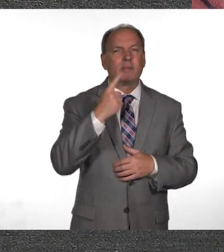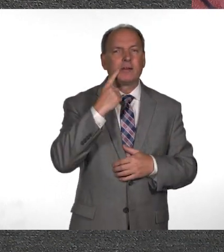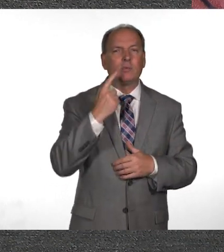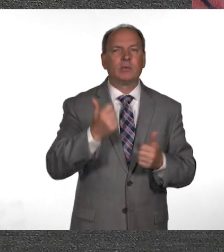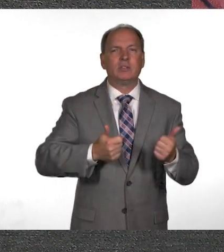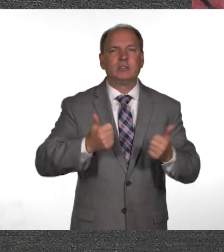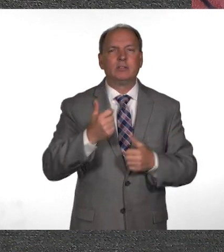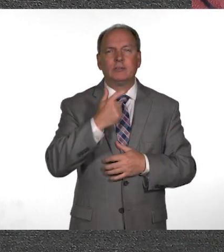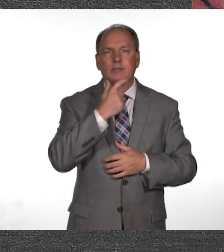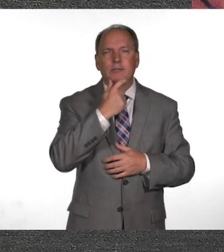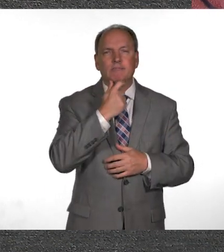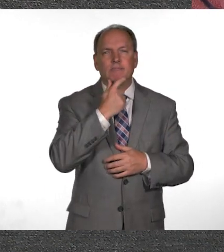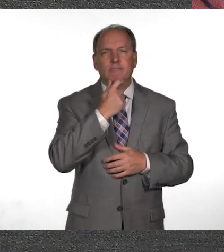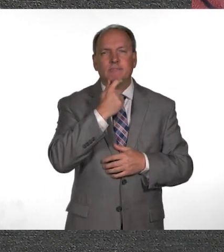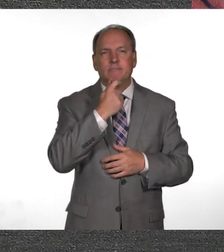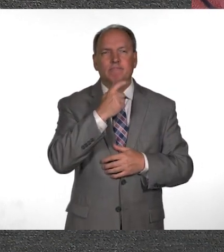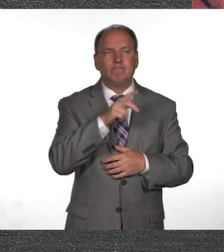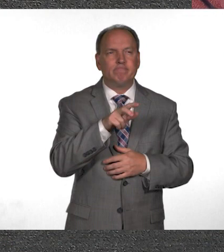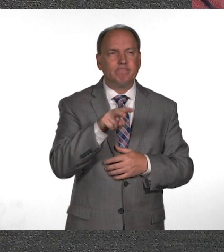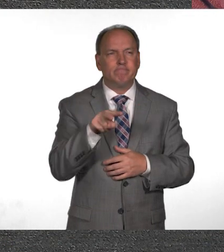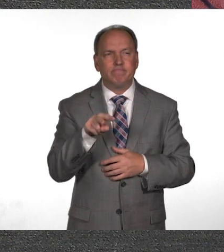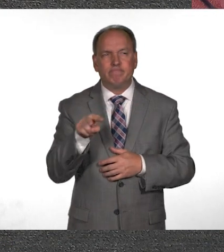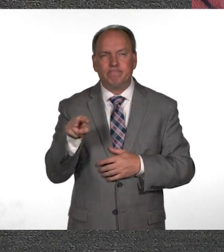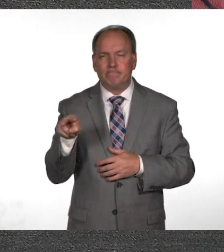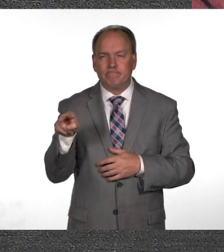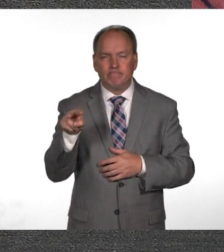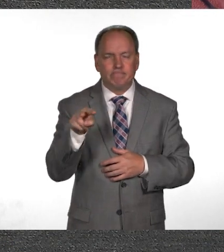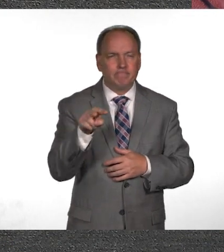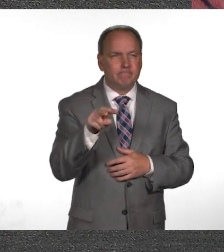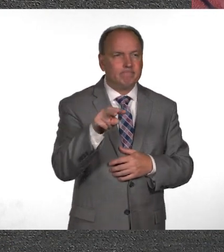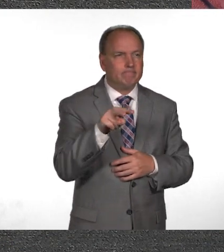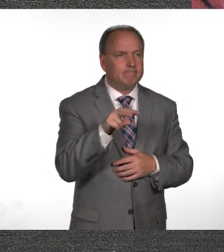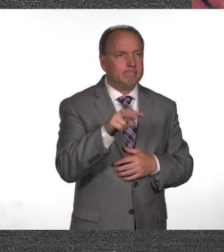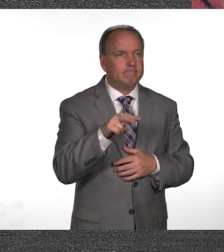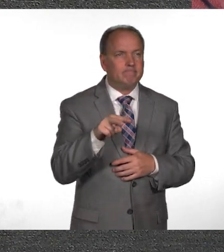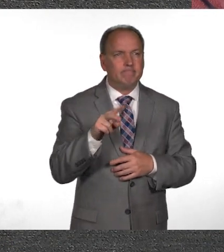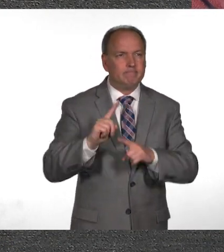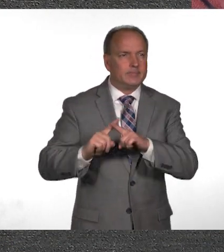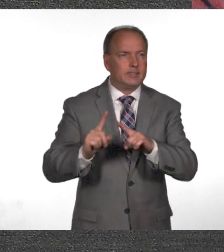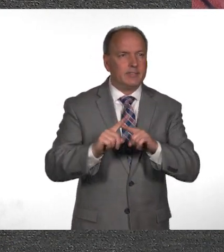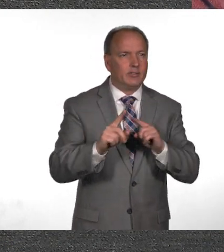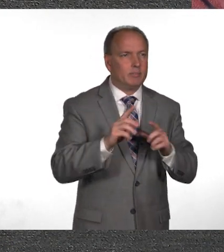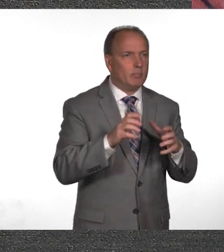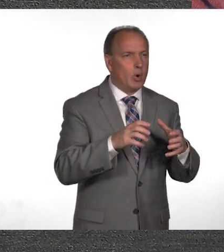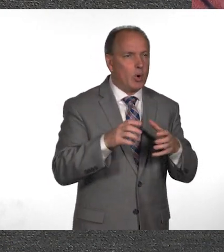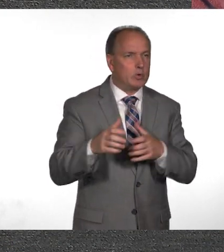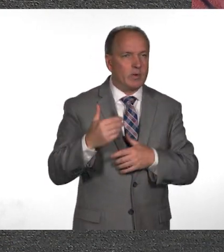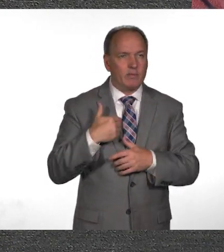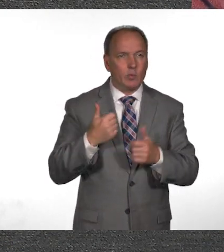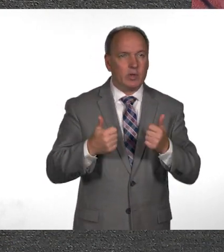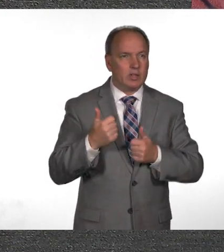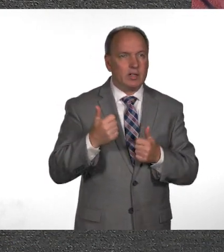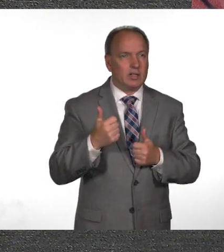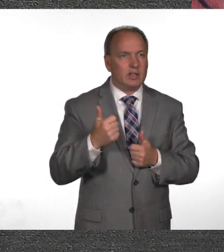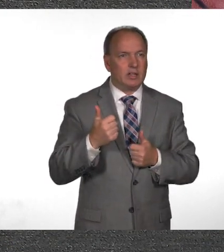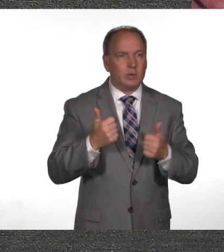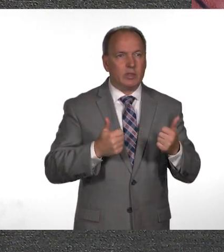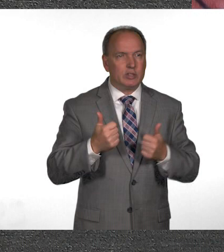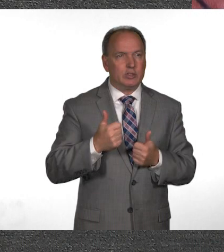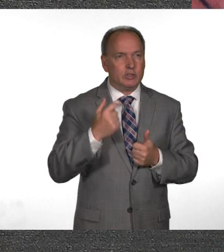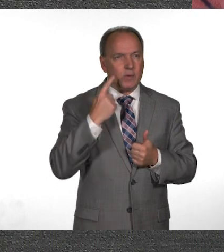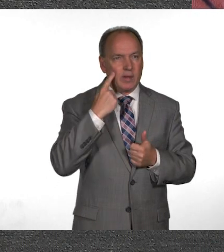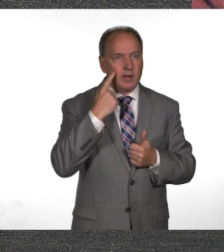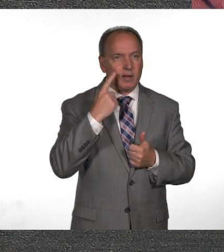What do you think? He's trying to decide. He's looking at all the balls we have. Which one do you think? Which one do you